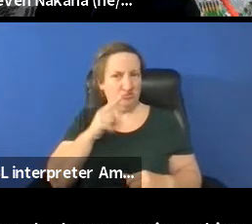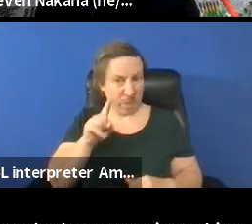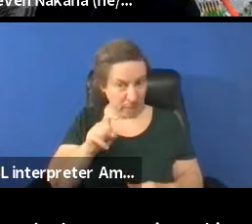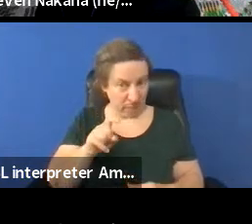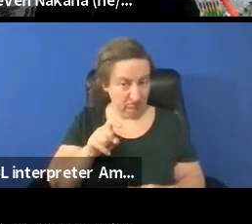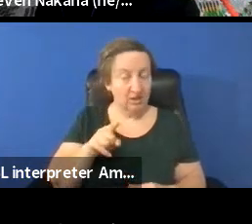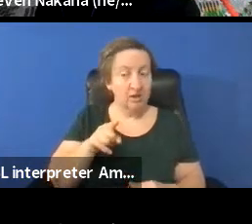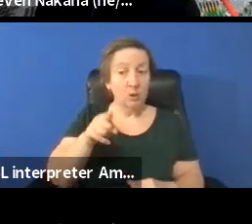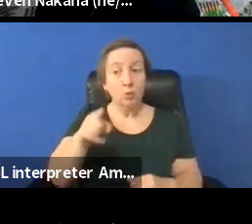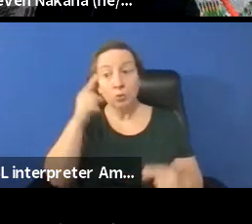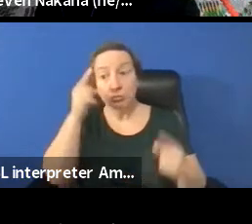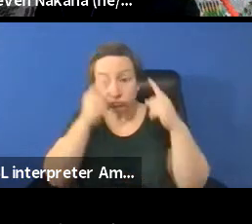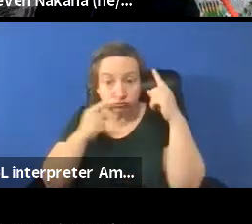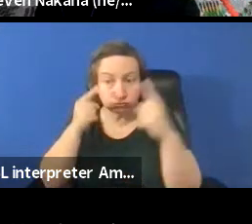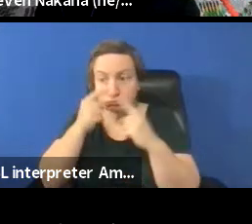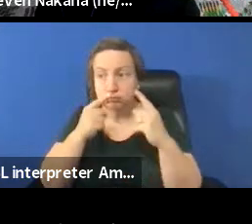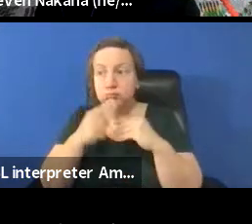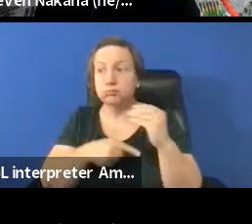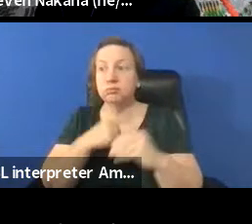are considering